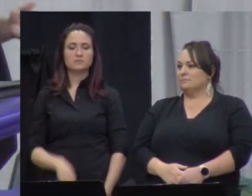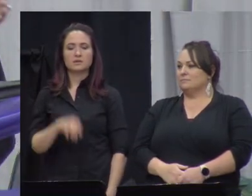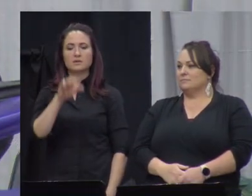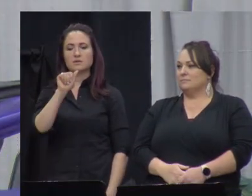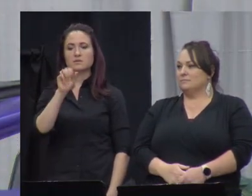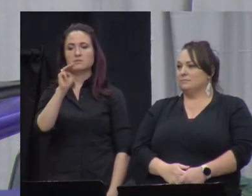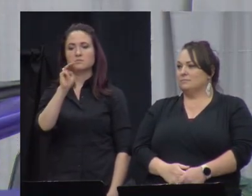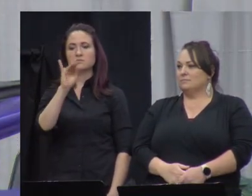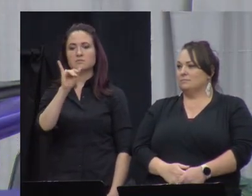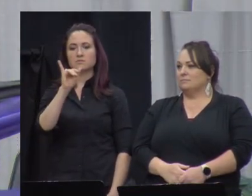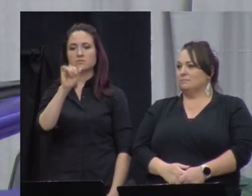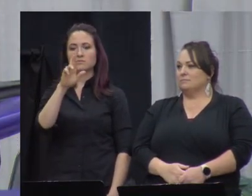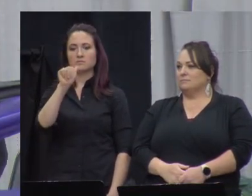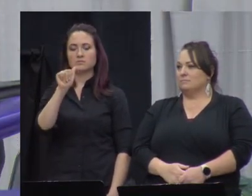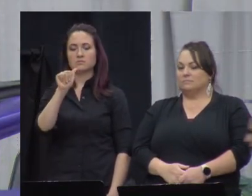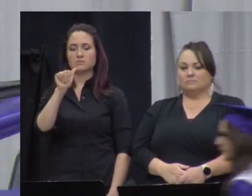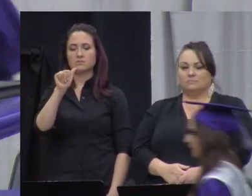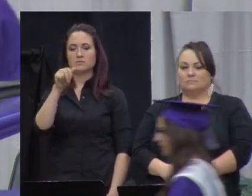Amira Portillos.